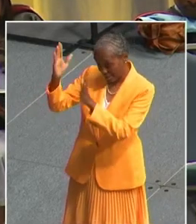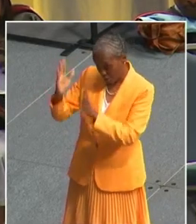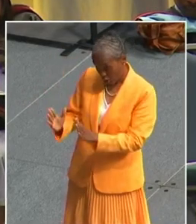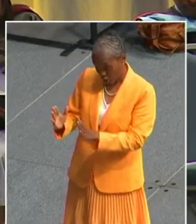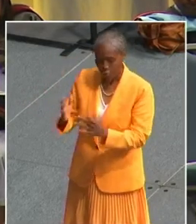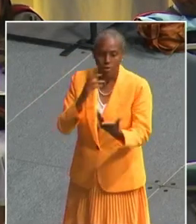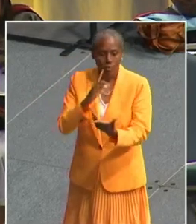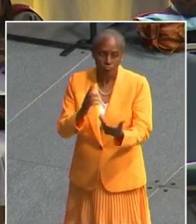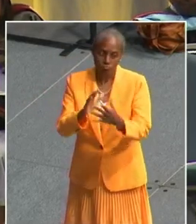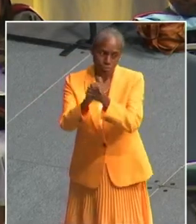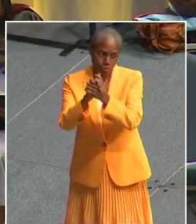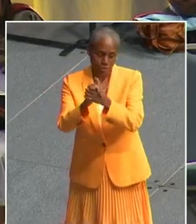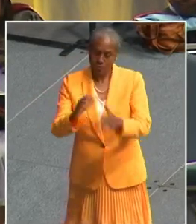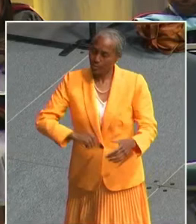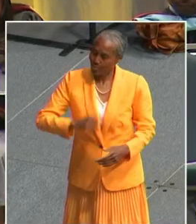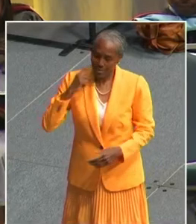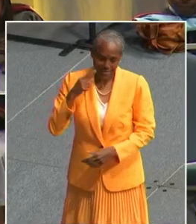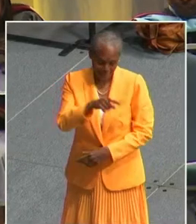Congratulations.